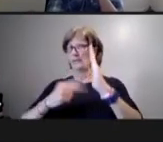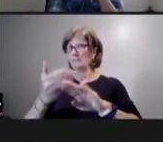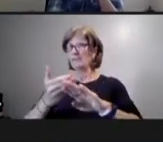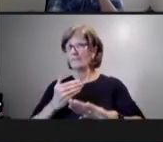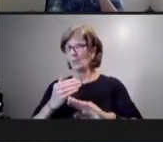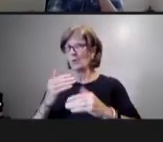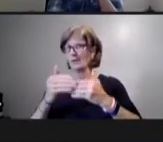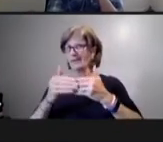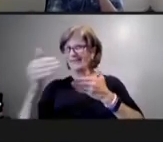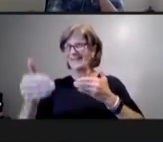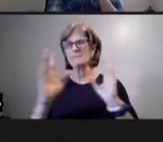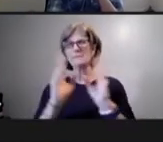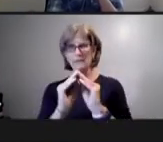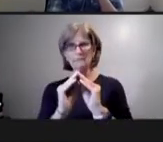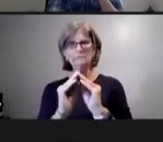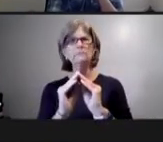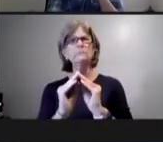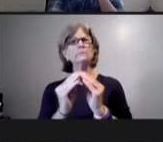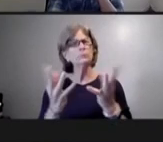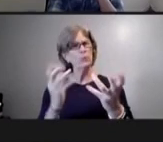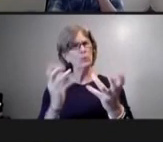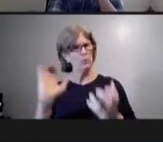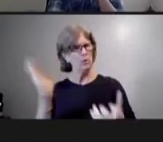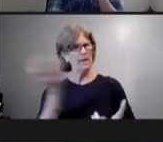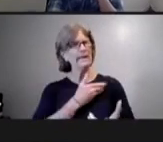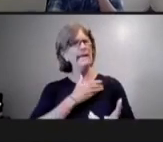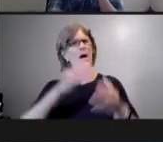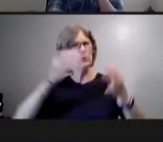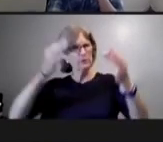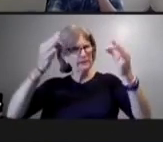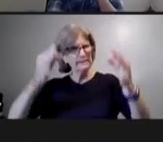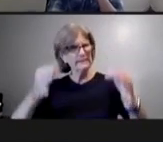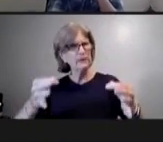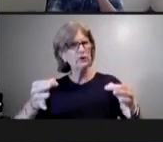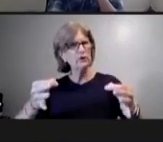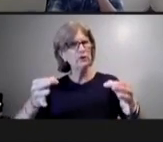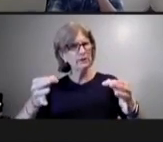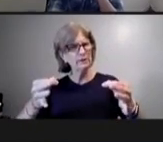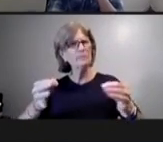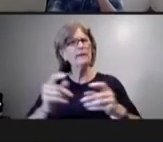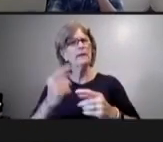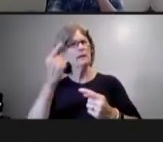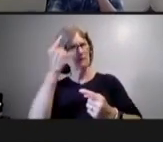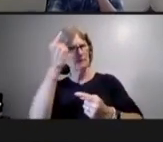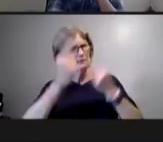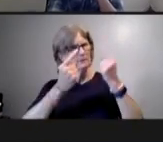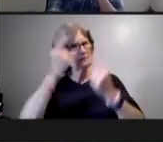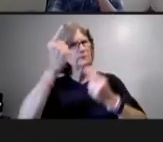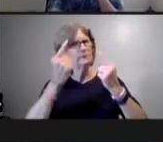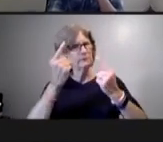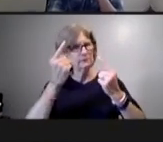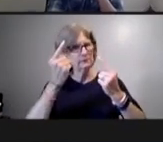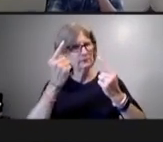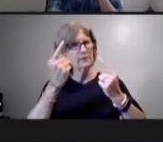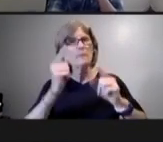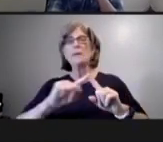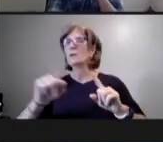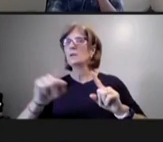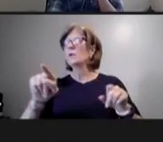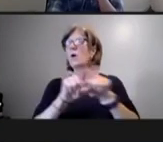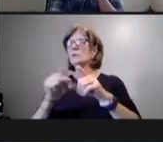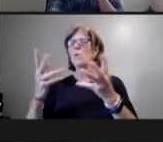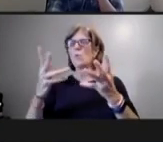we want to make great decisions. We want them to be as nuanced as they need to be, but we also want to be timely for the sake of the process.